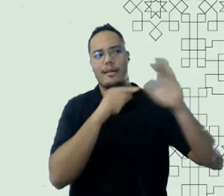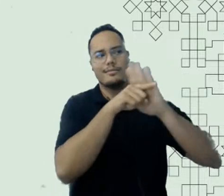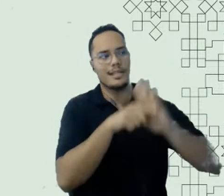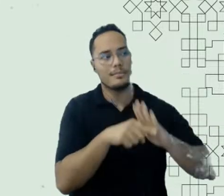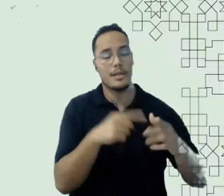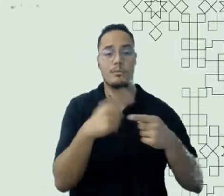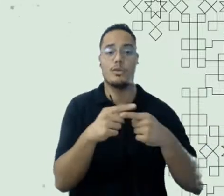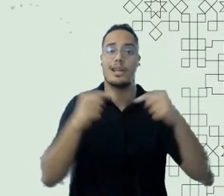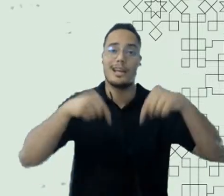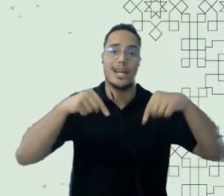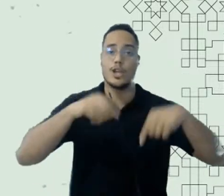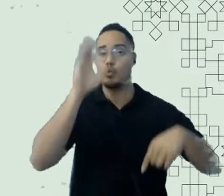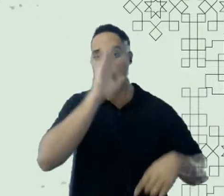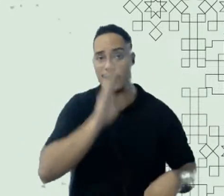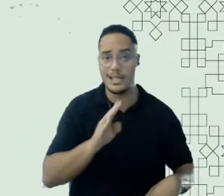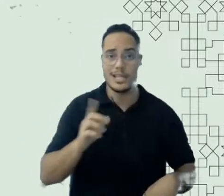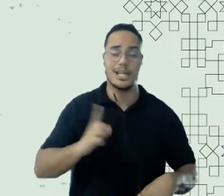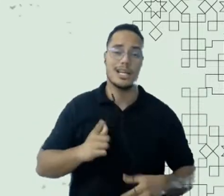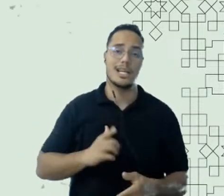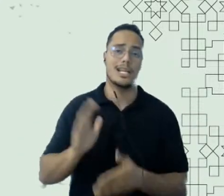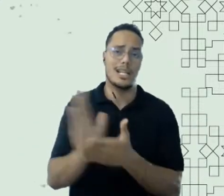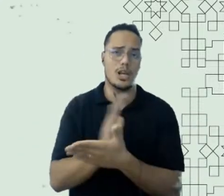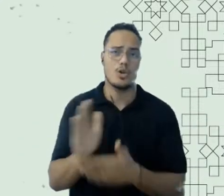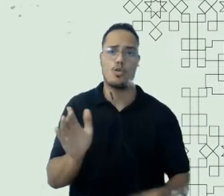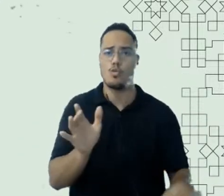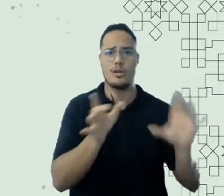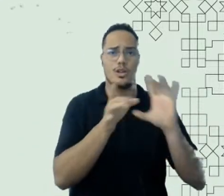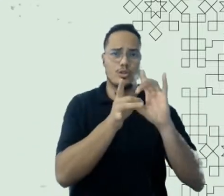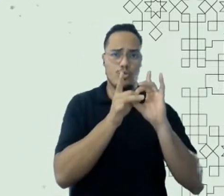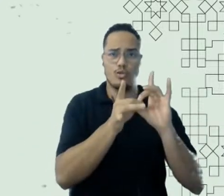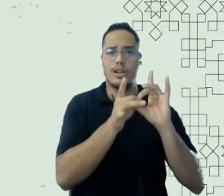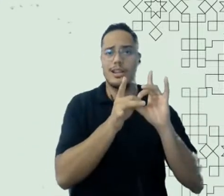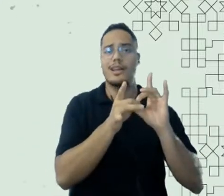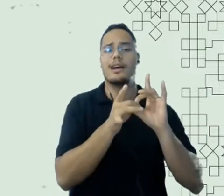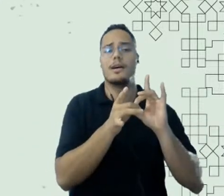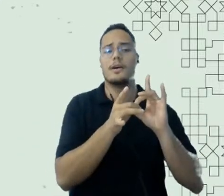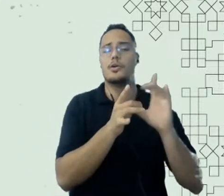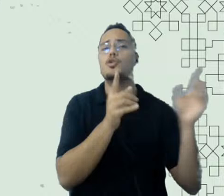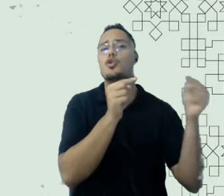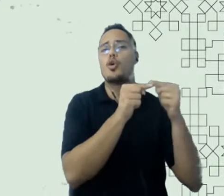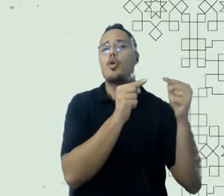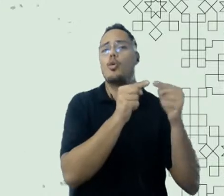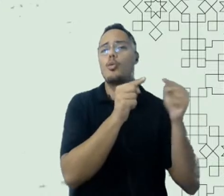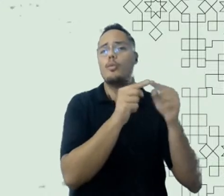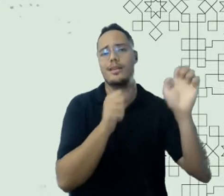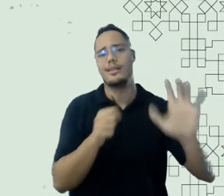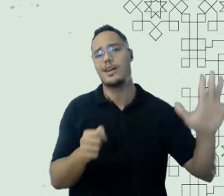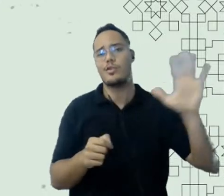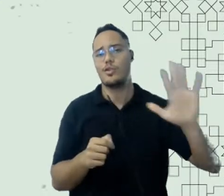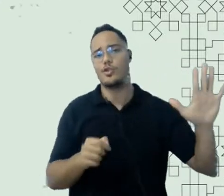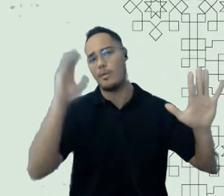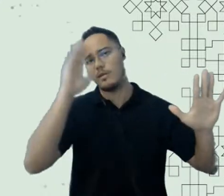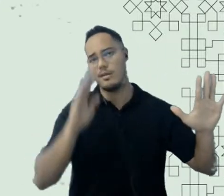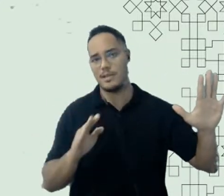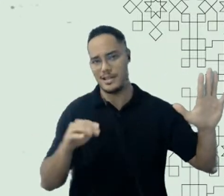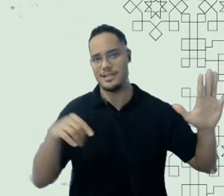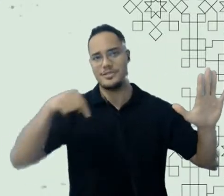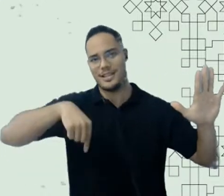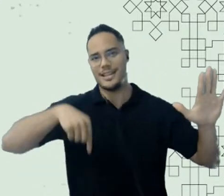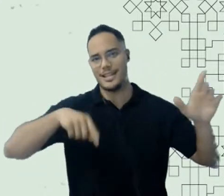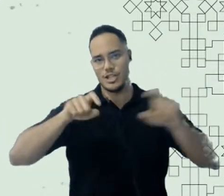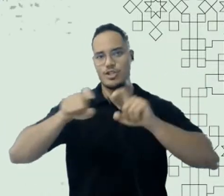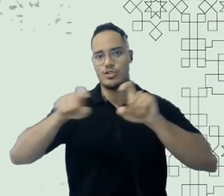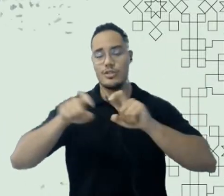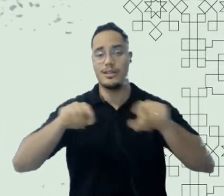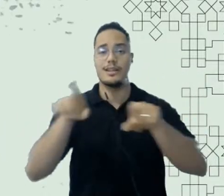connections and some points of connection with Europe, and because the directive is 5 years old, it's important